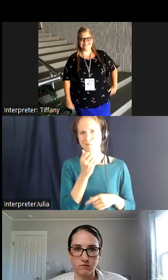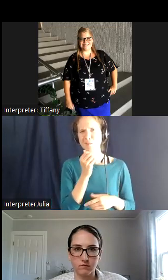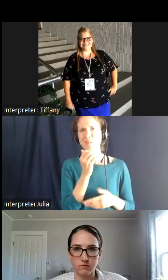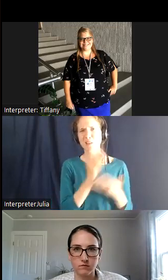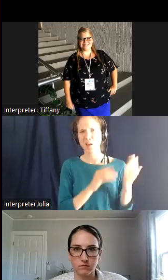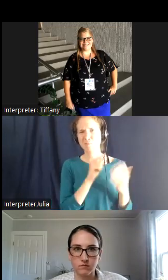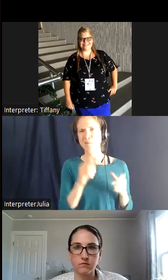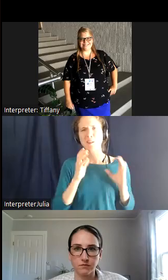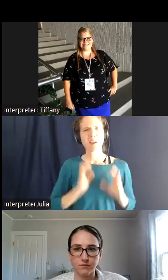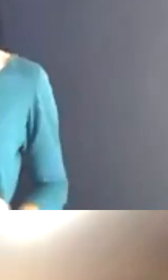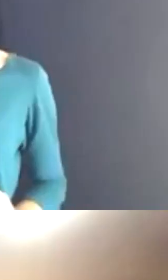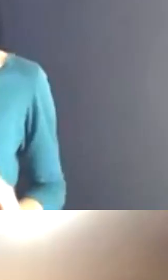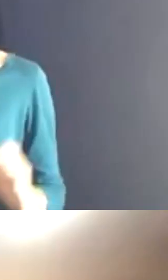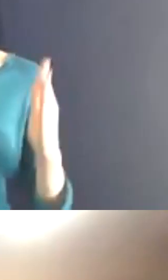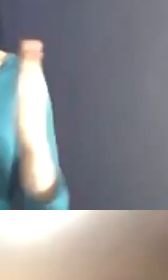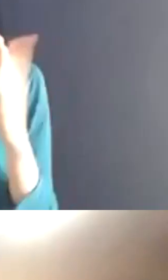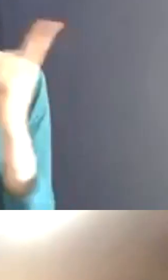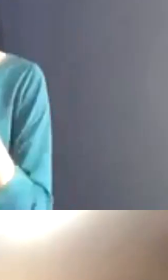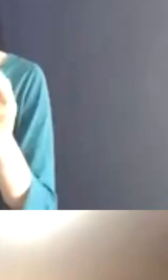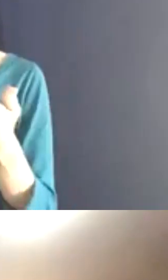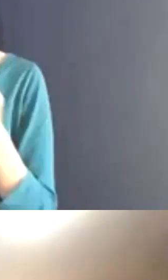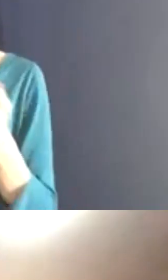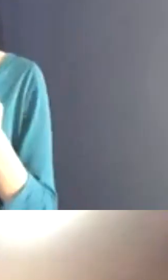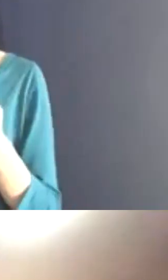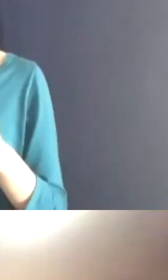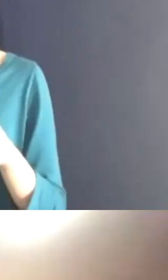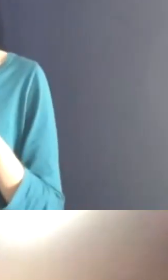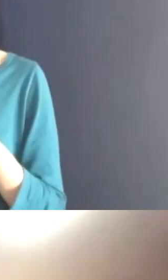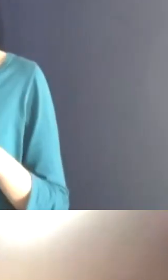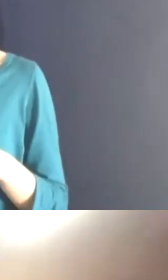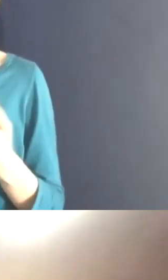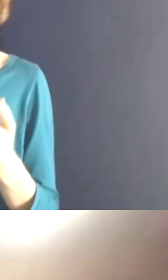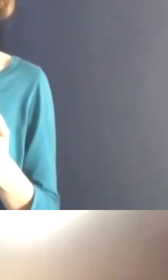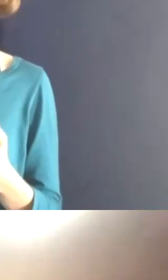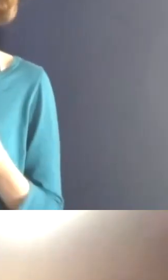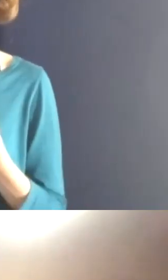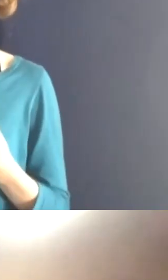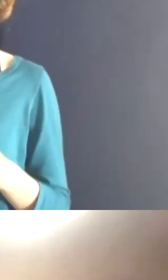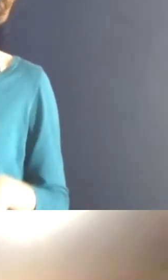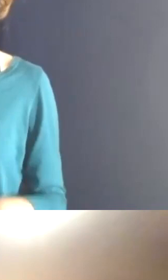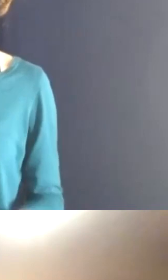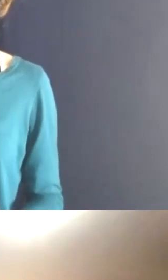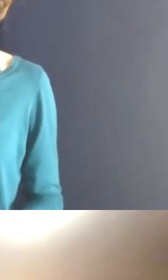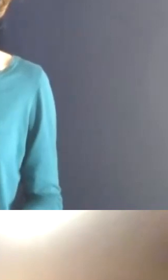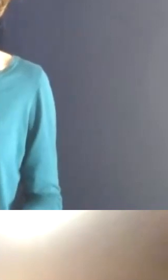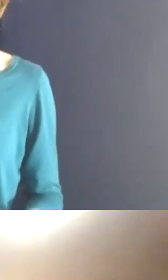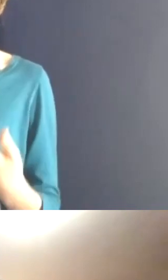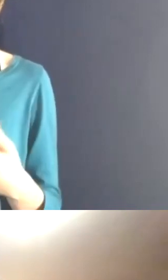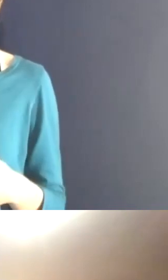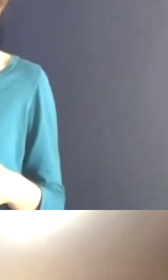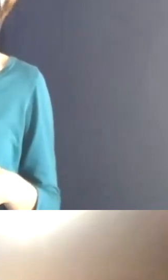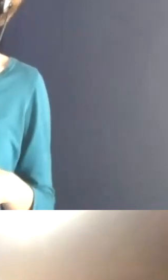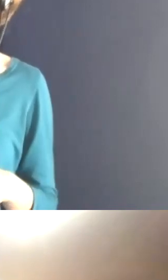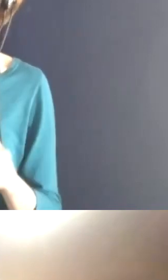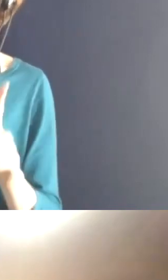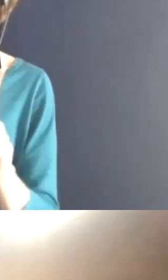not possible for whatever reason. Right. Thank you for that, Andrew. I appreciate your insight and expertise on that. I think